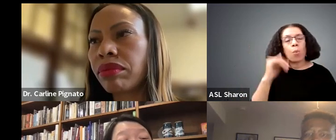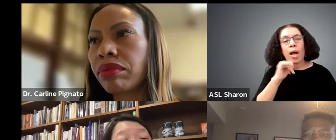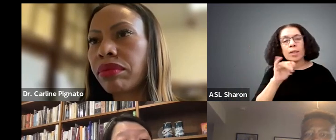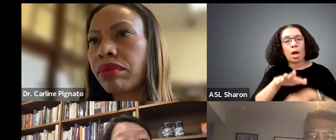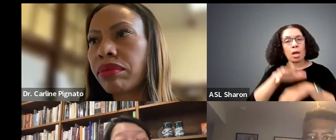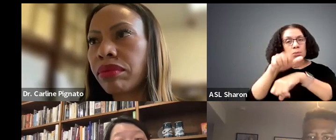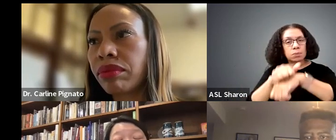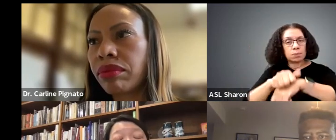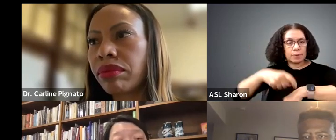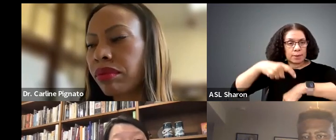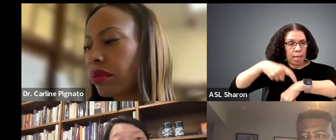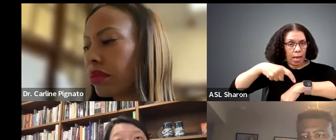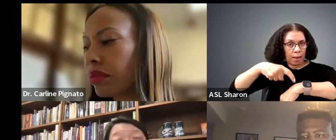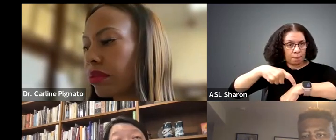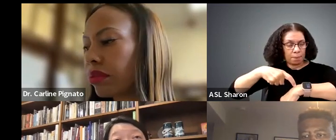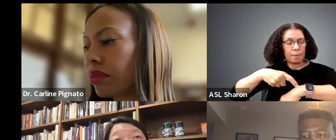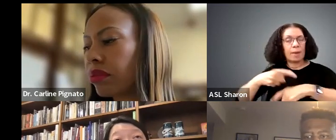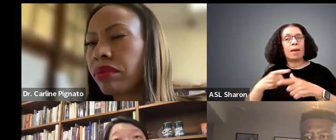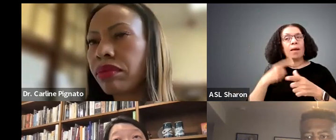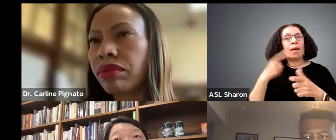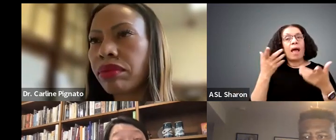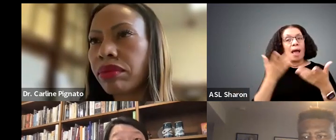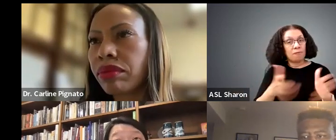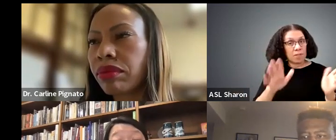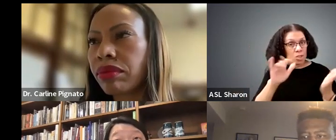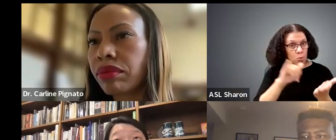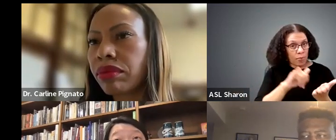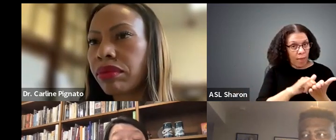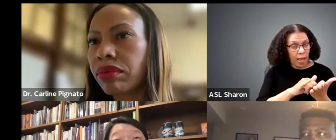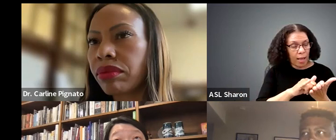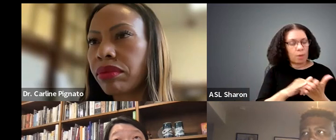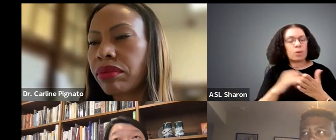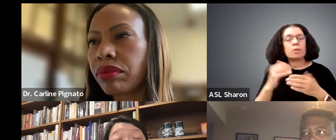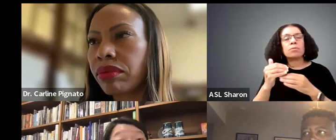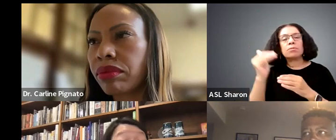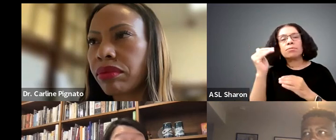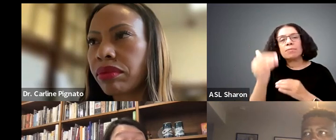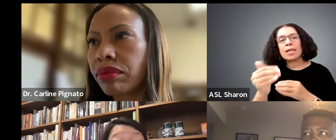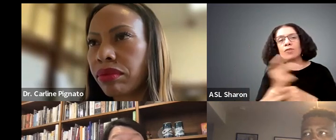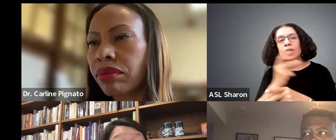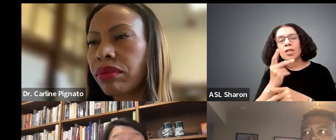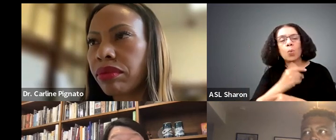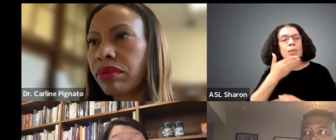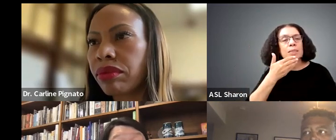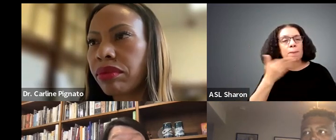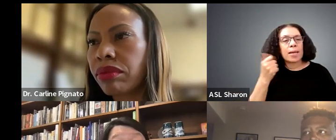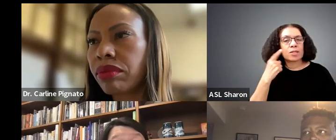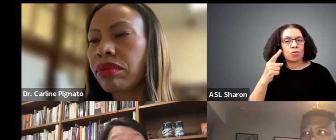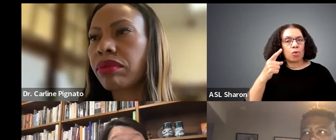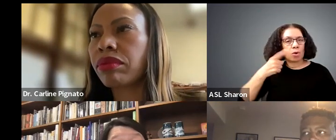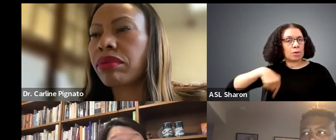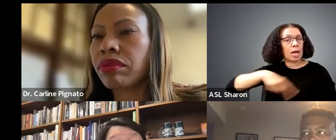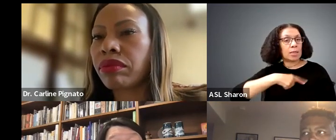and then we can determine what is the best way to proceed to that will be the best for the most amount of folks